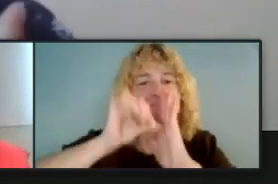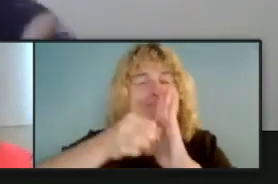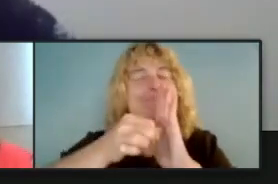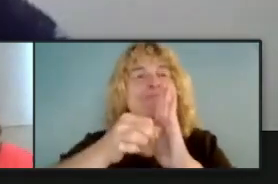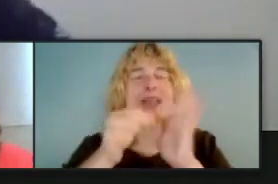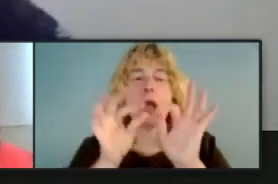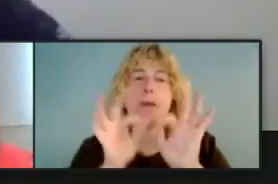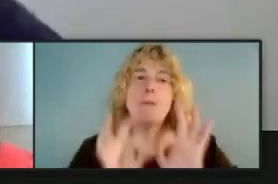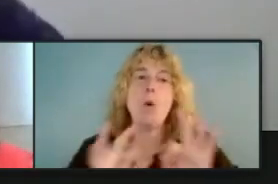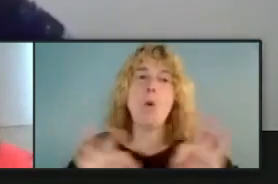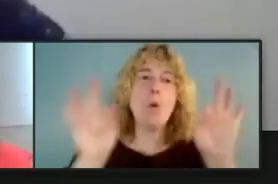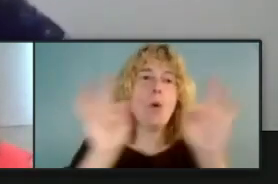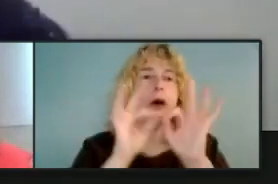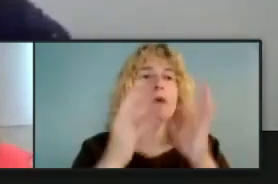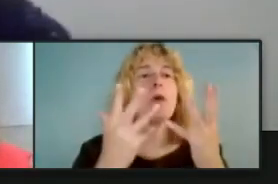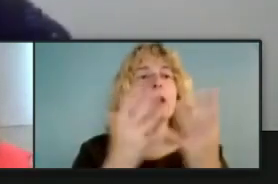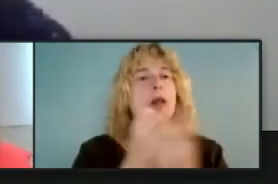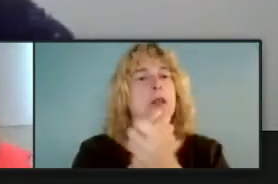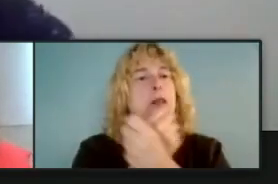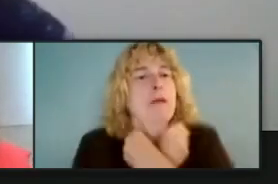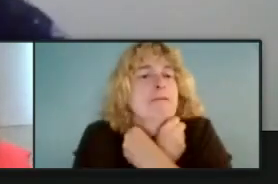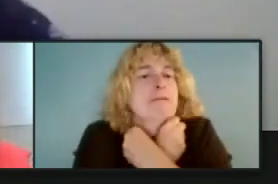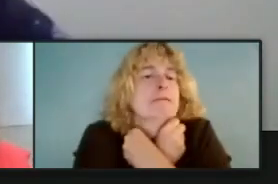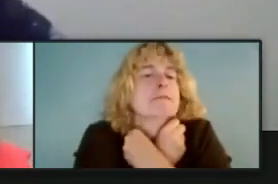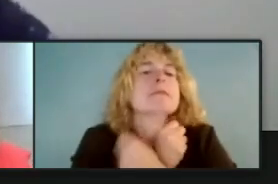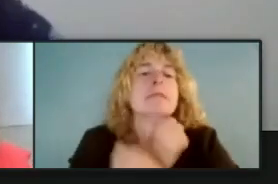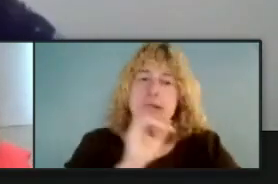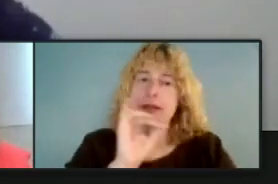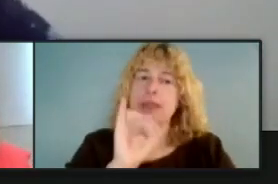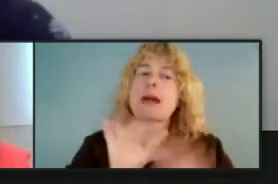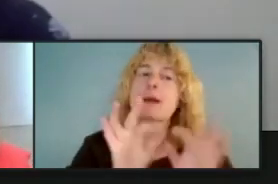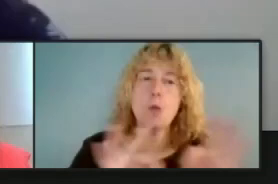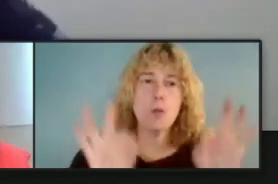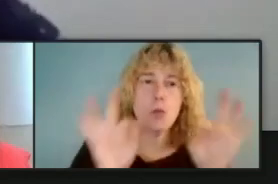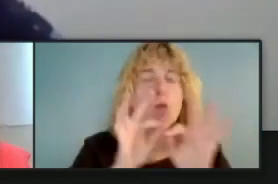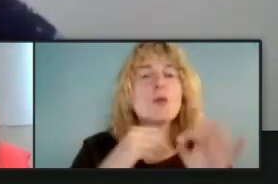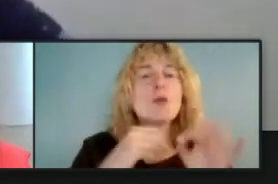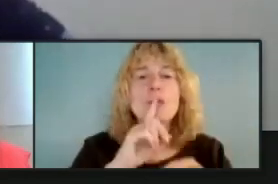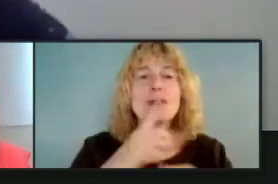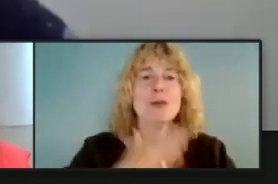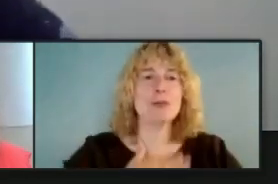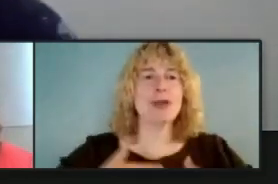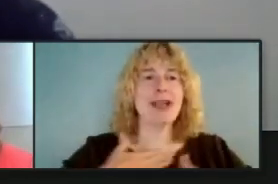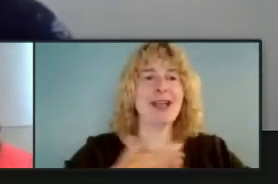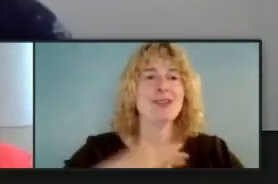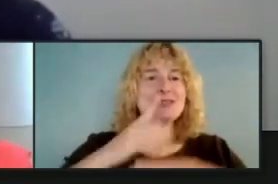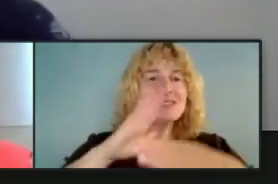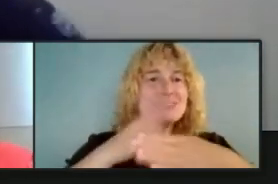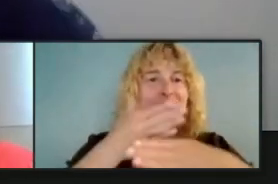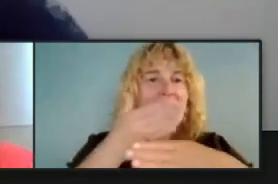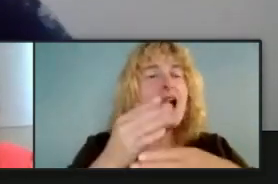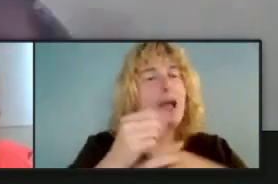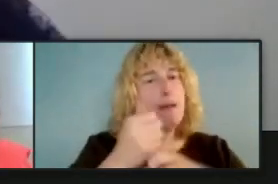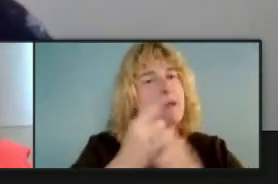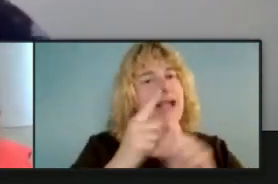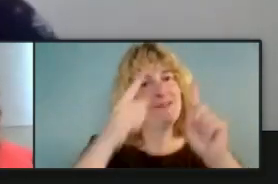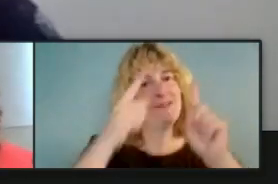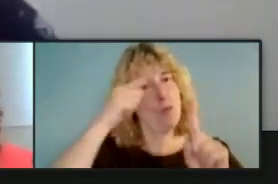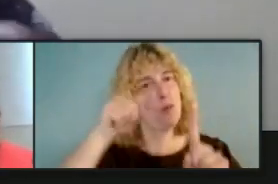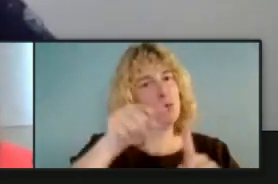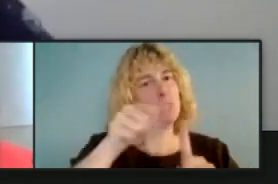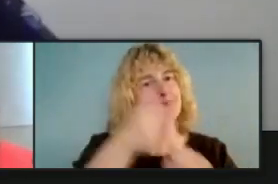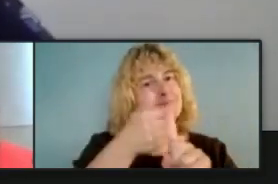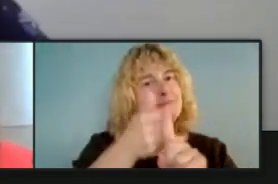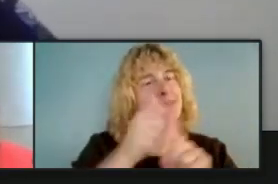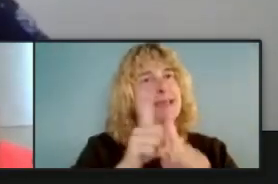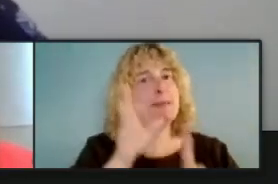of love. And so with that, we really appreciate you sharing that and how it's made a difference for you as a parent. And I think all of us are kind